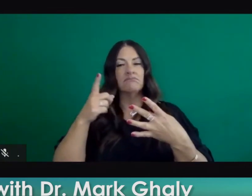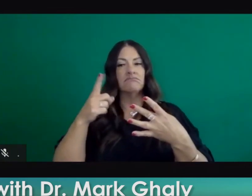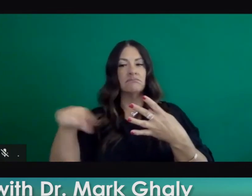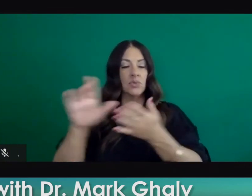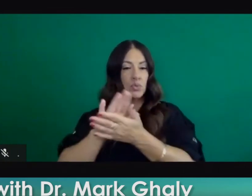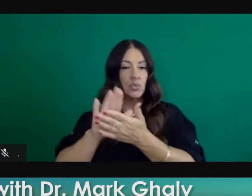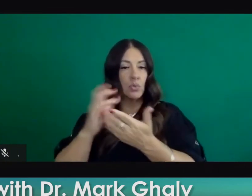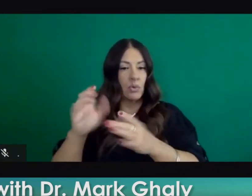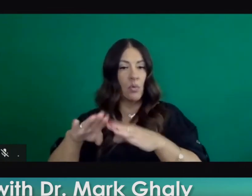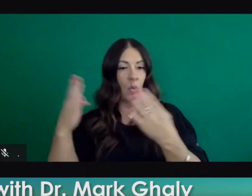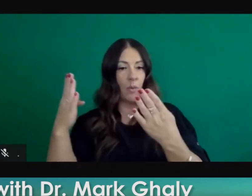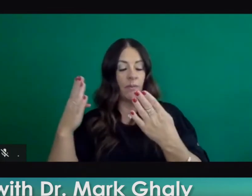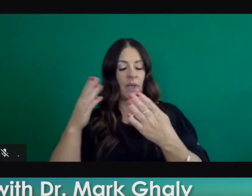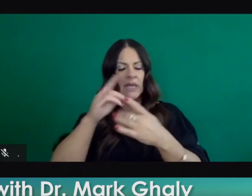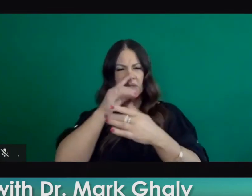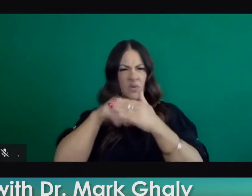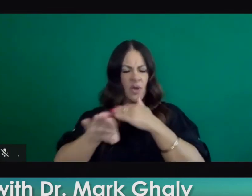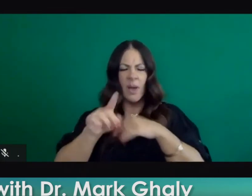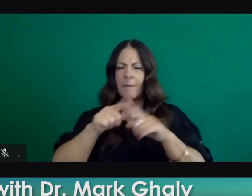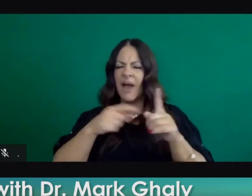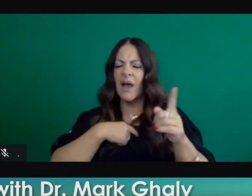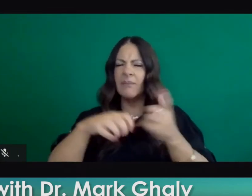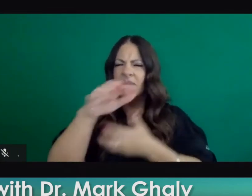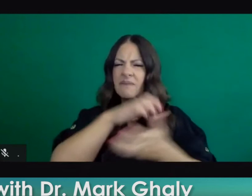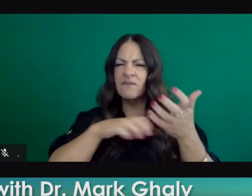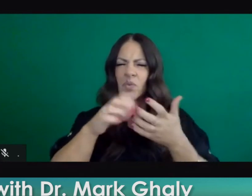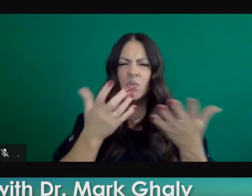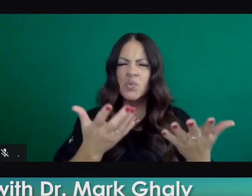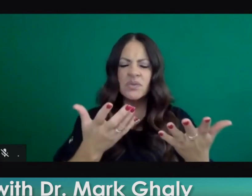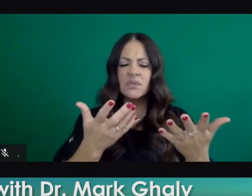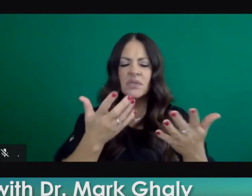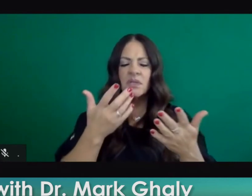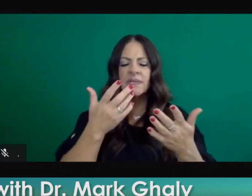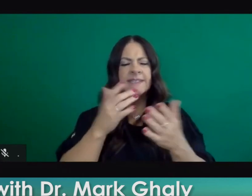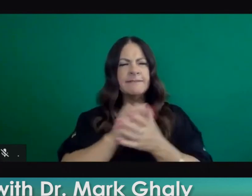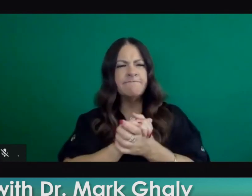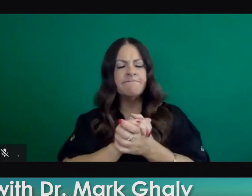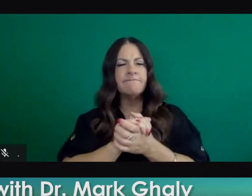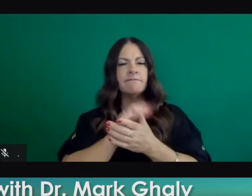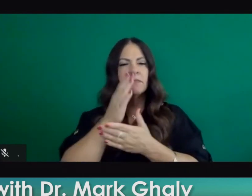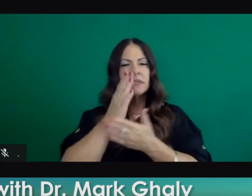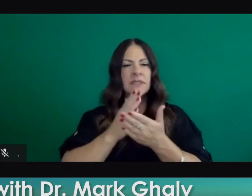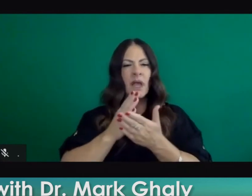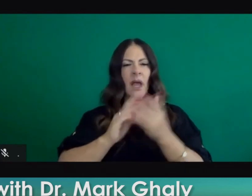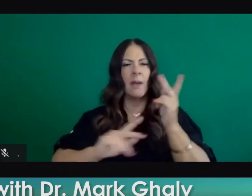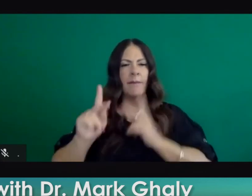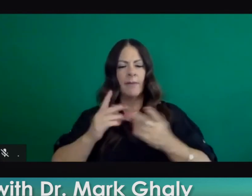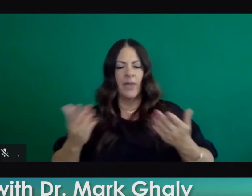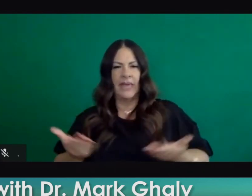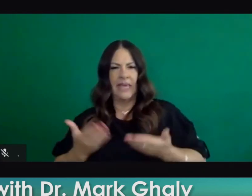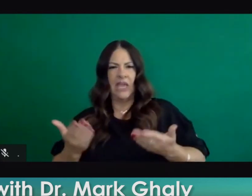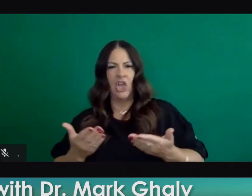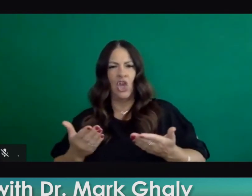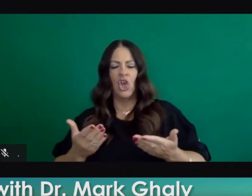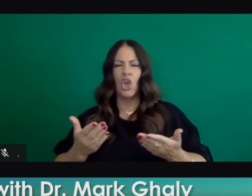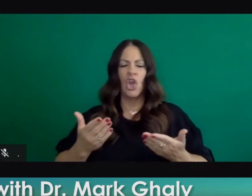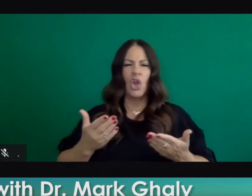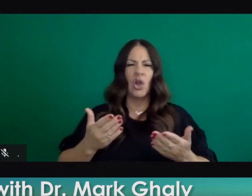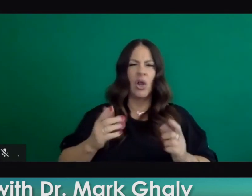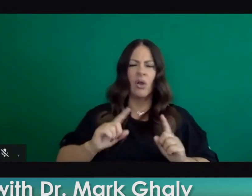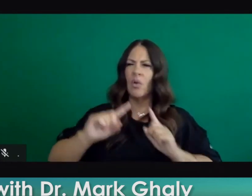it seems a little confusing to a number of constituents here. I've listened to a lot of school board